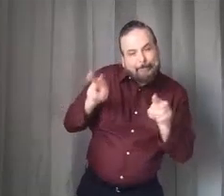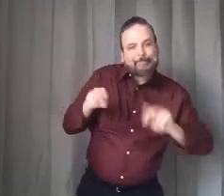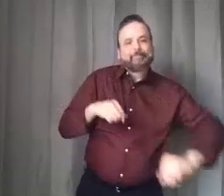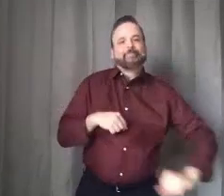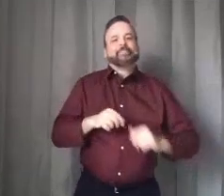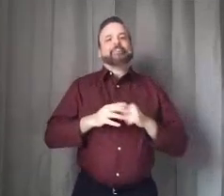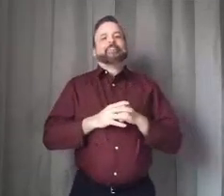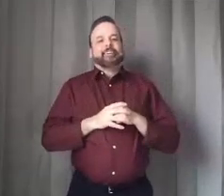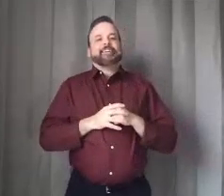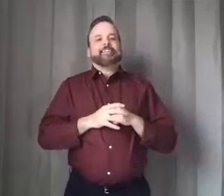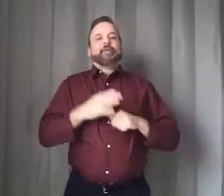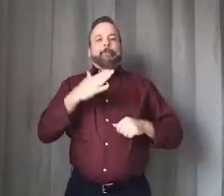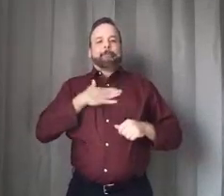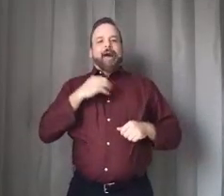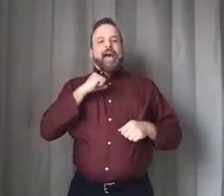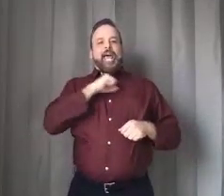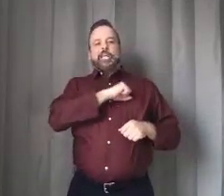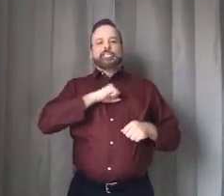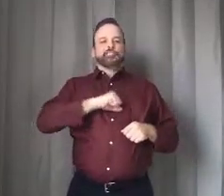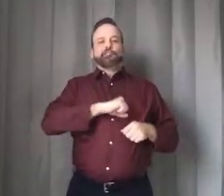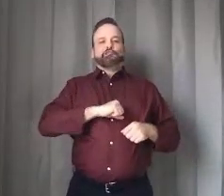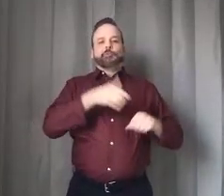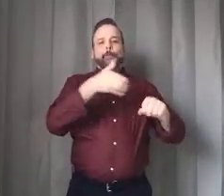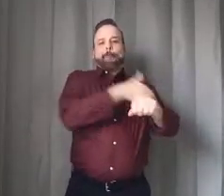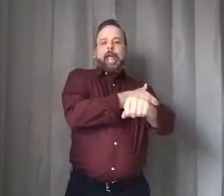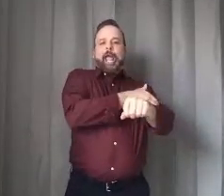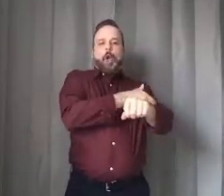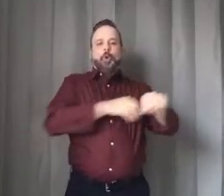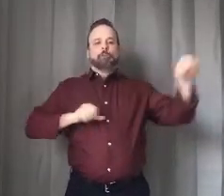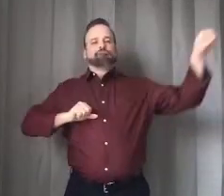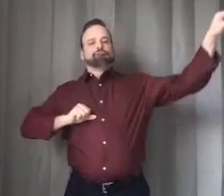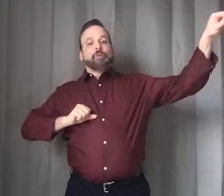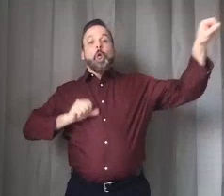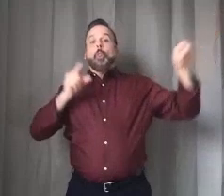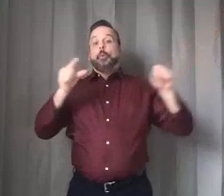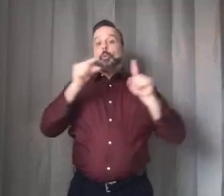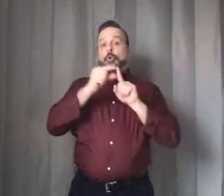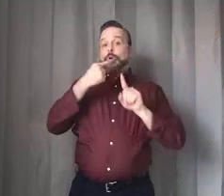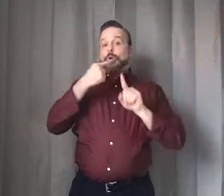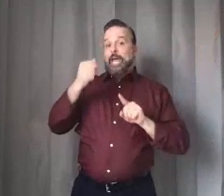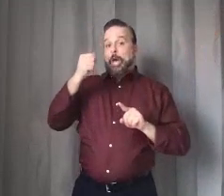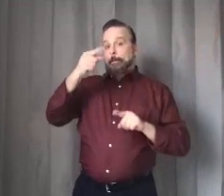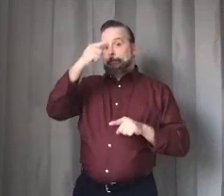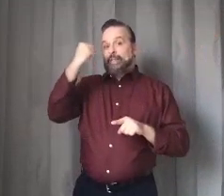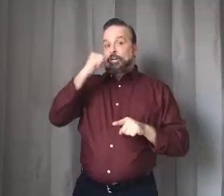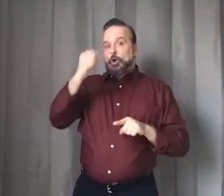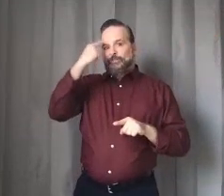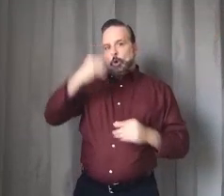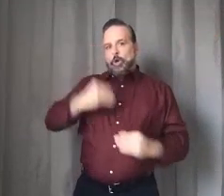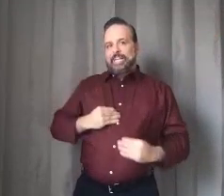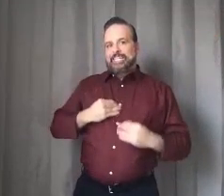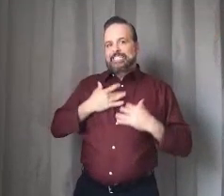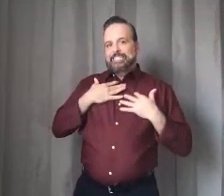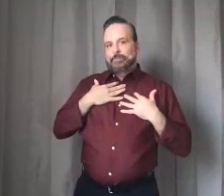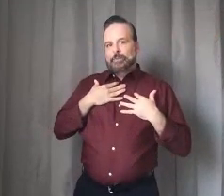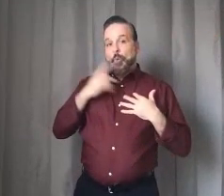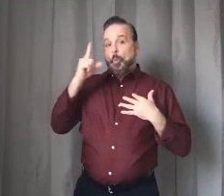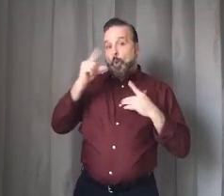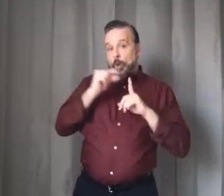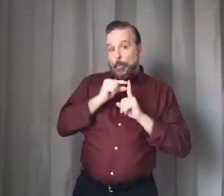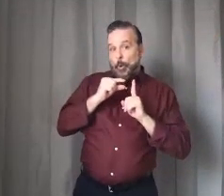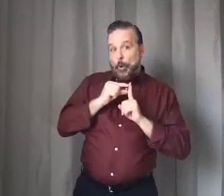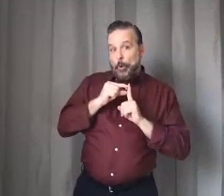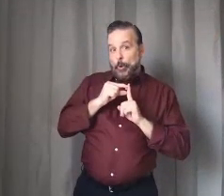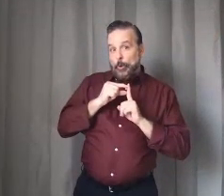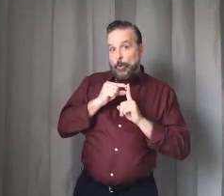going on. So that would be my superpower. Okay. So the one word I would tell a Black girl for inspiration is one word, it'd